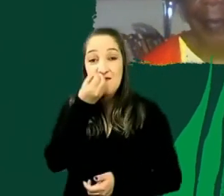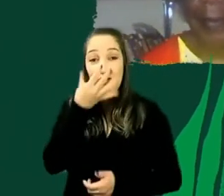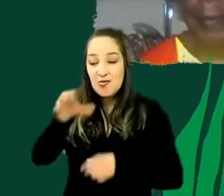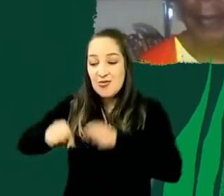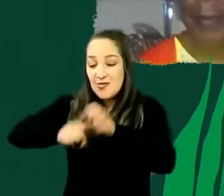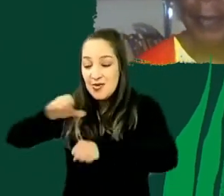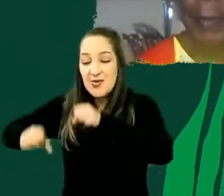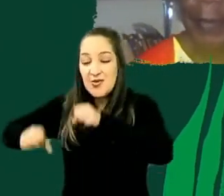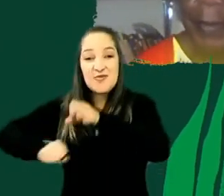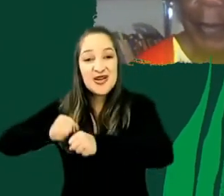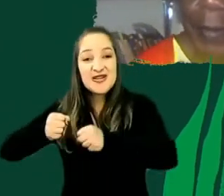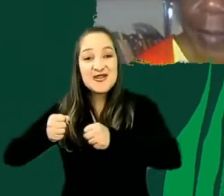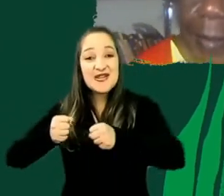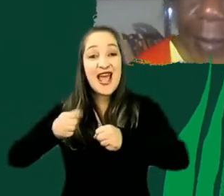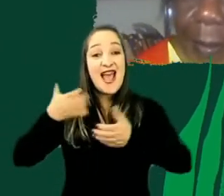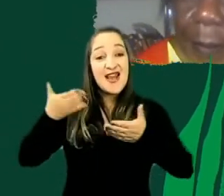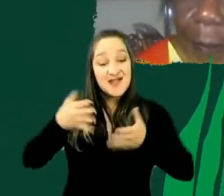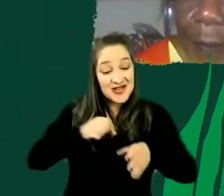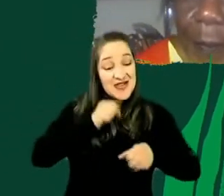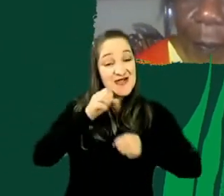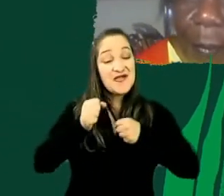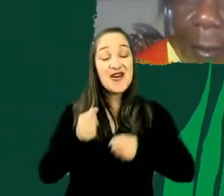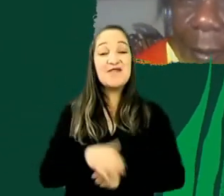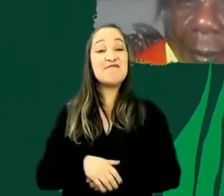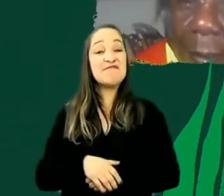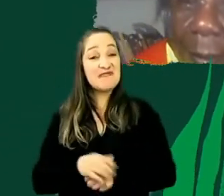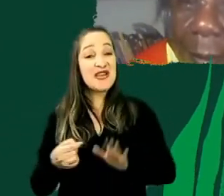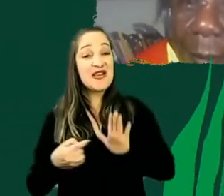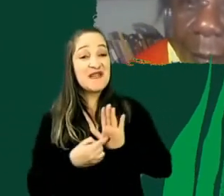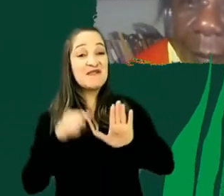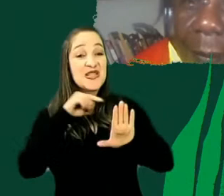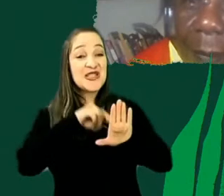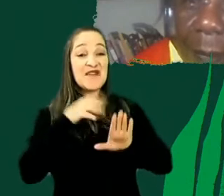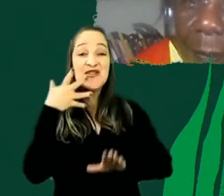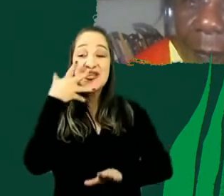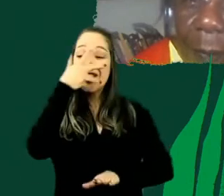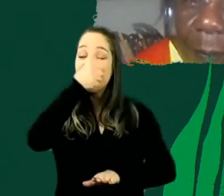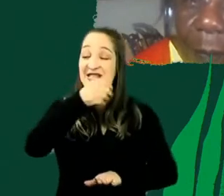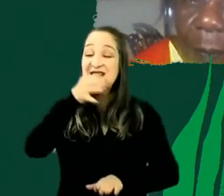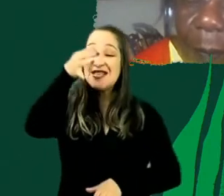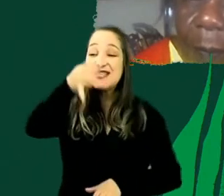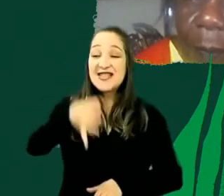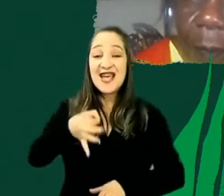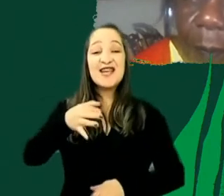metaphor. That is so true. That's exactly what is happening.